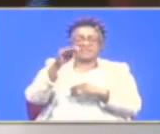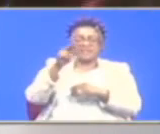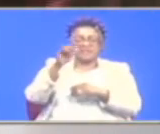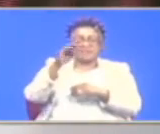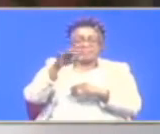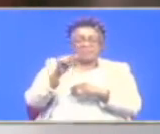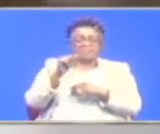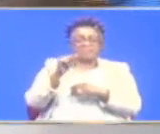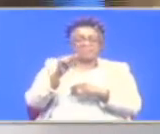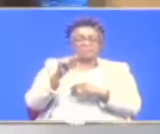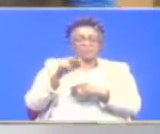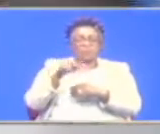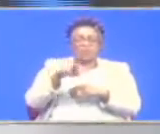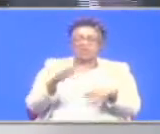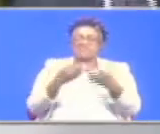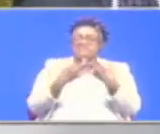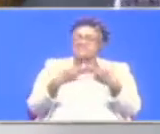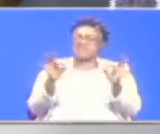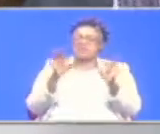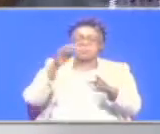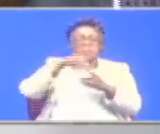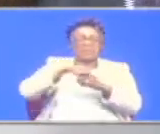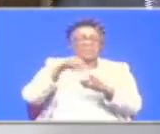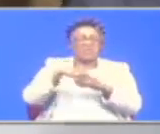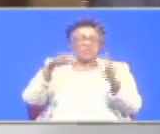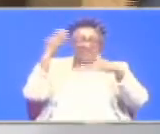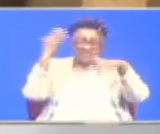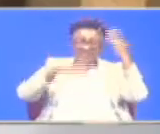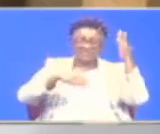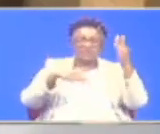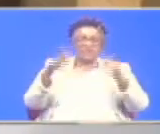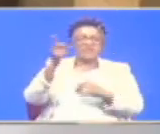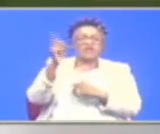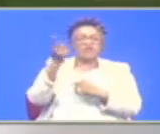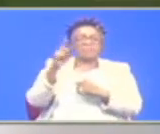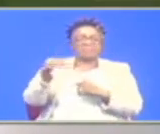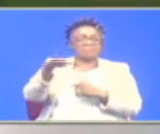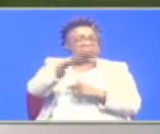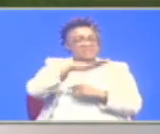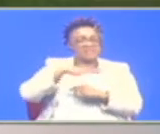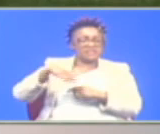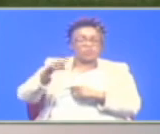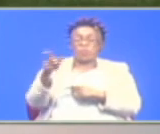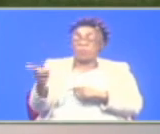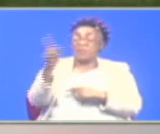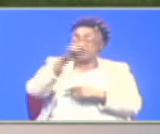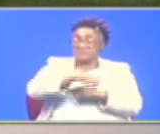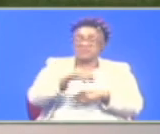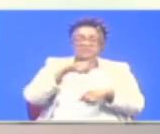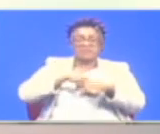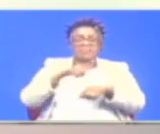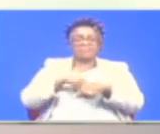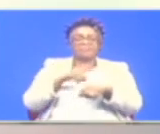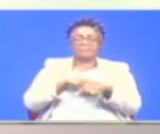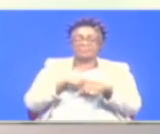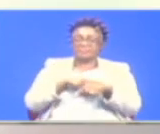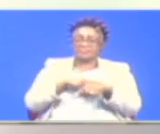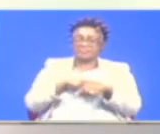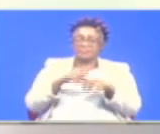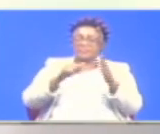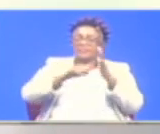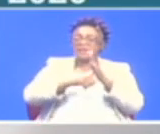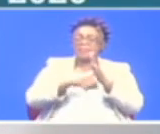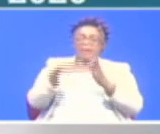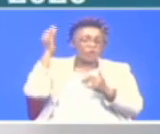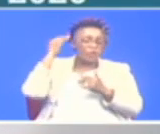Gitahi walks freely within the University of Nairobi premises, a day after an Employment and Labour Relations